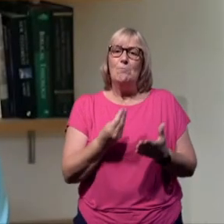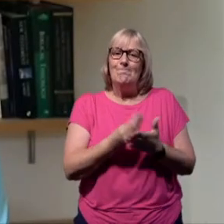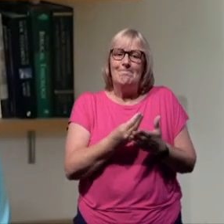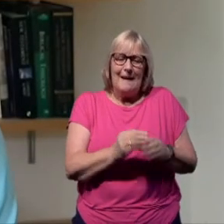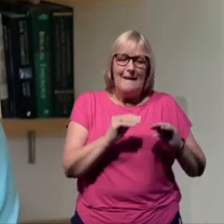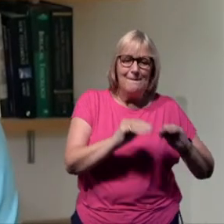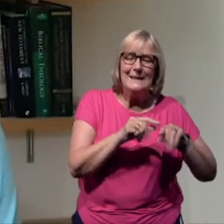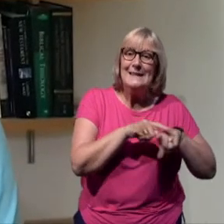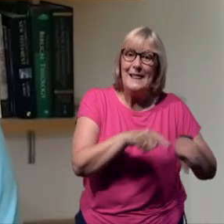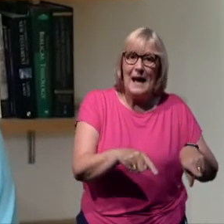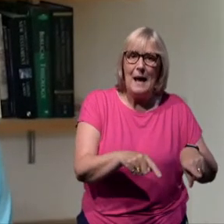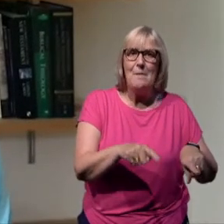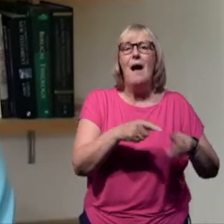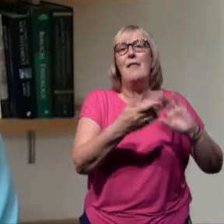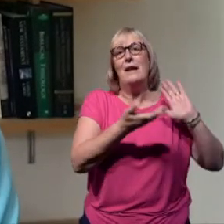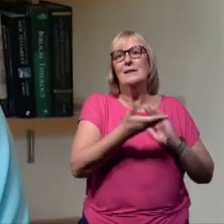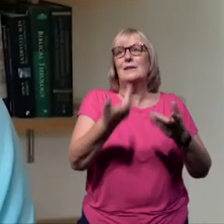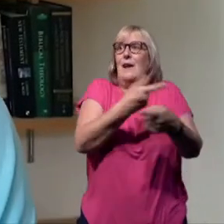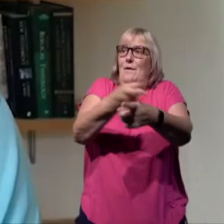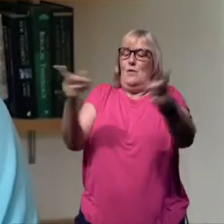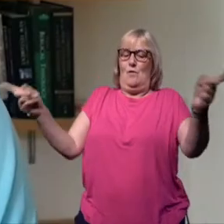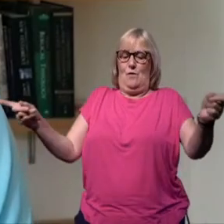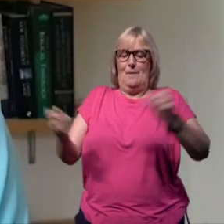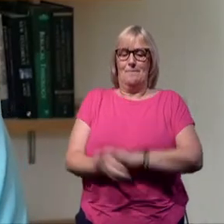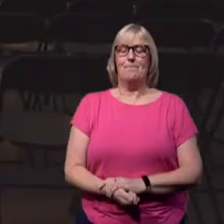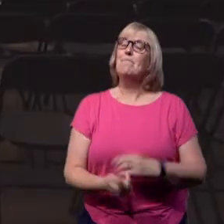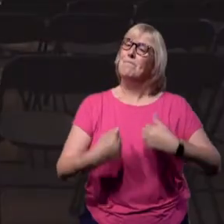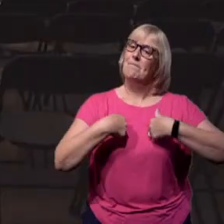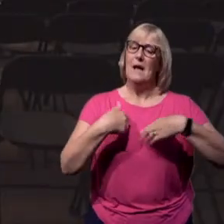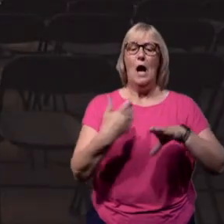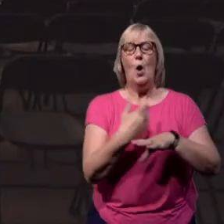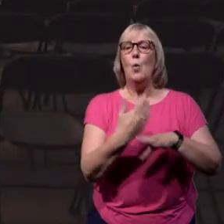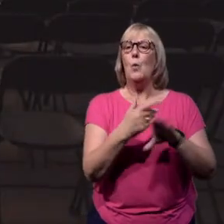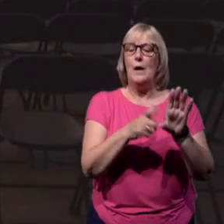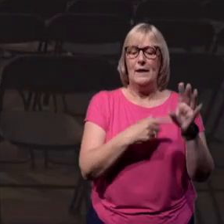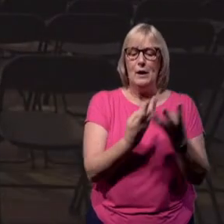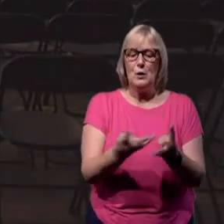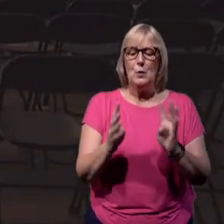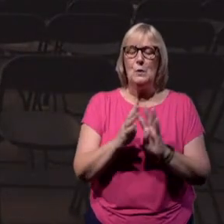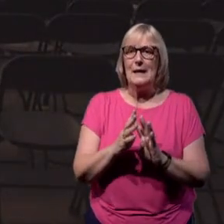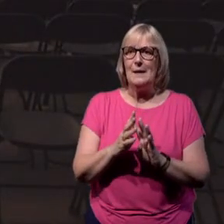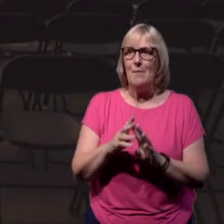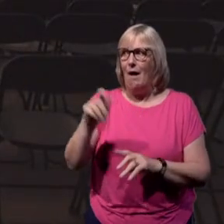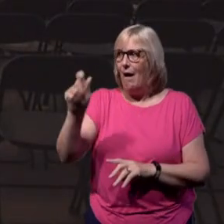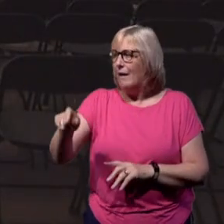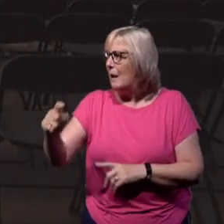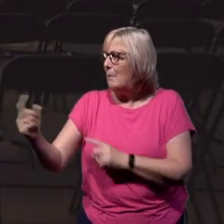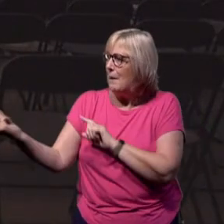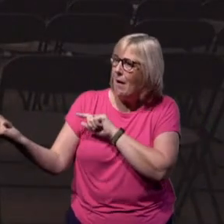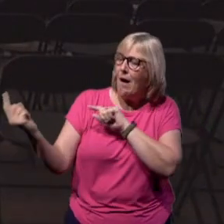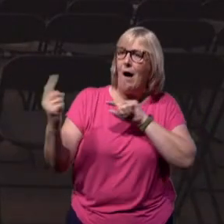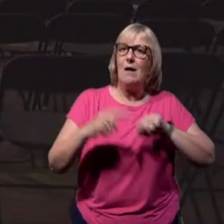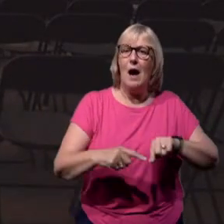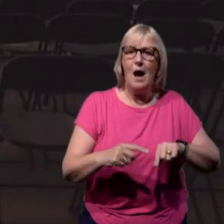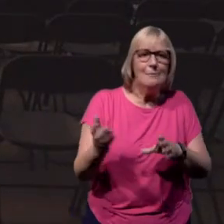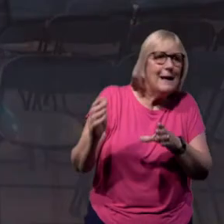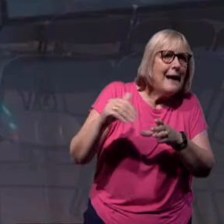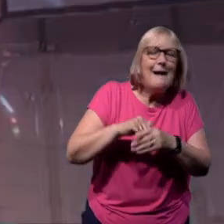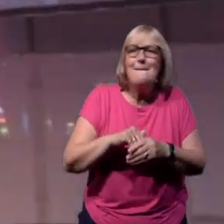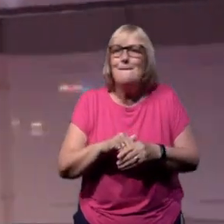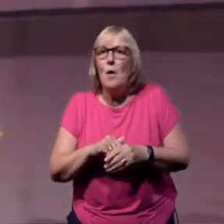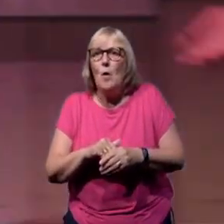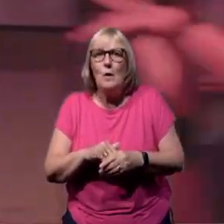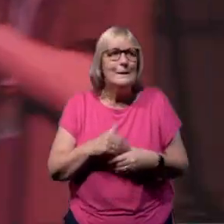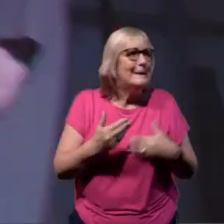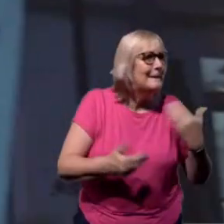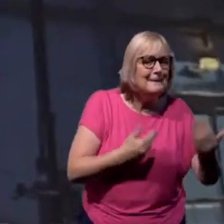really excites me is working with young leaders as part of the youth team. It's just great to see people coming along and getting involved, stepping out and investing